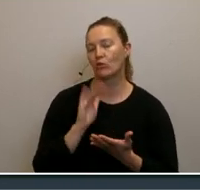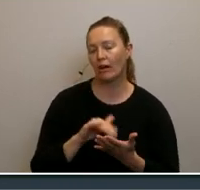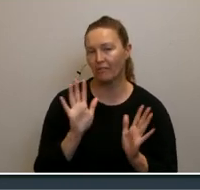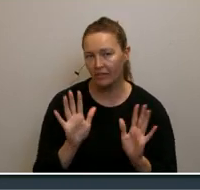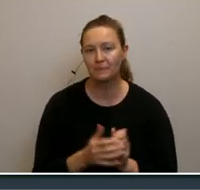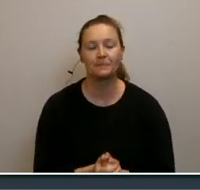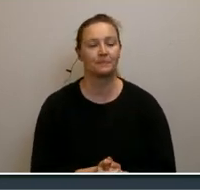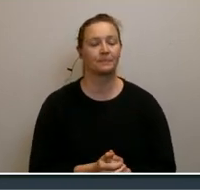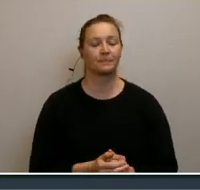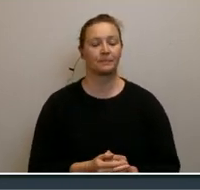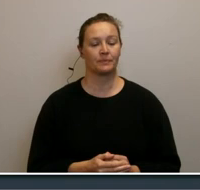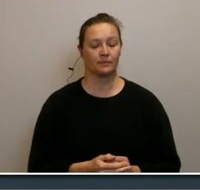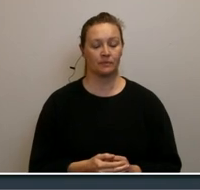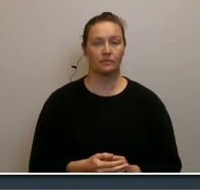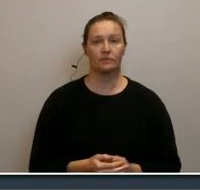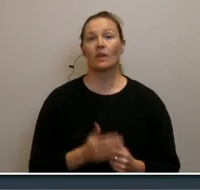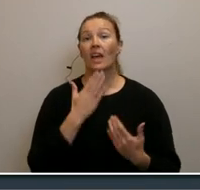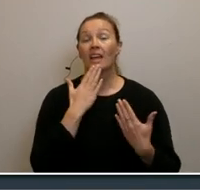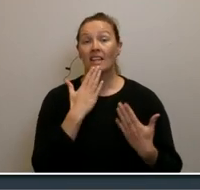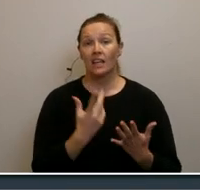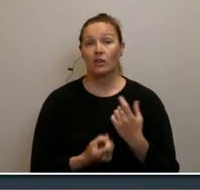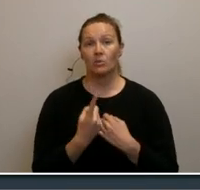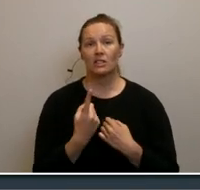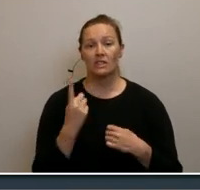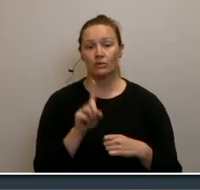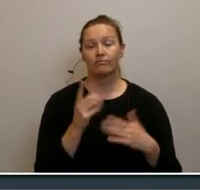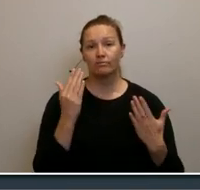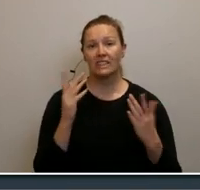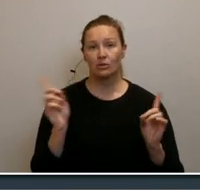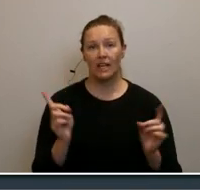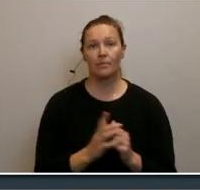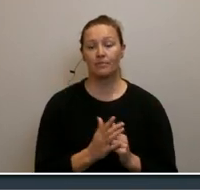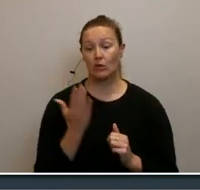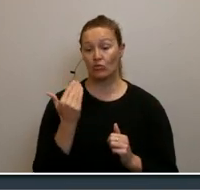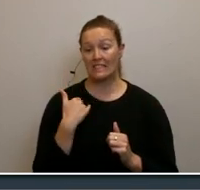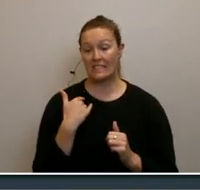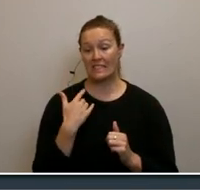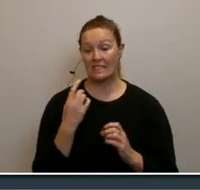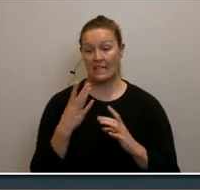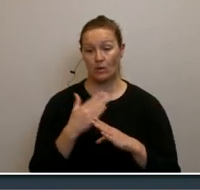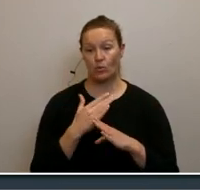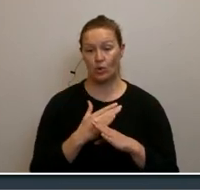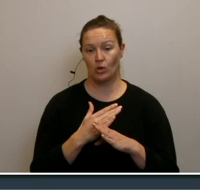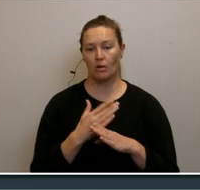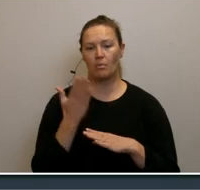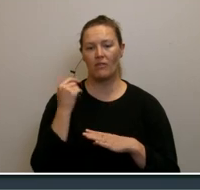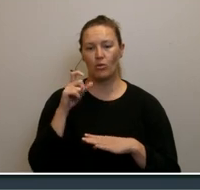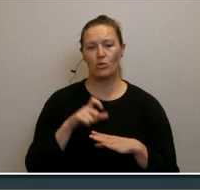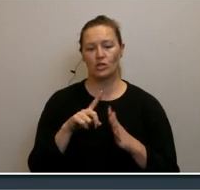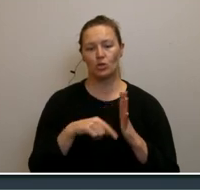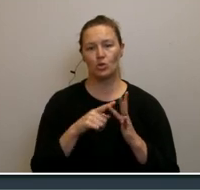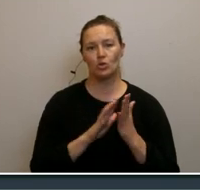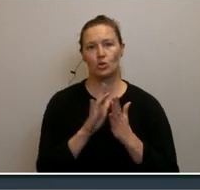when she arrives. So yeah, thank you for the opportunity to present today. I've recently taken over the role from John Buck, who I understand has